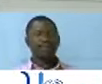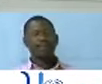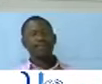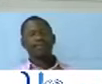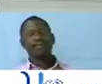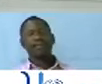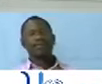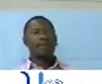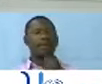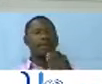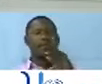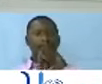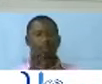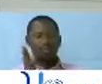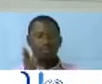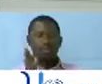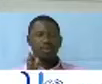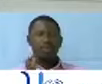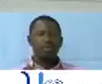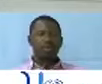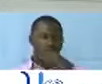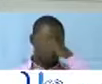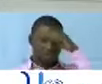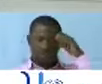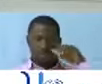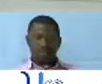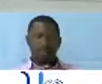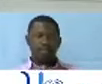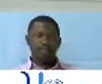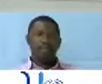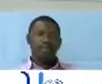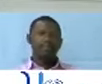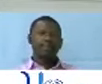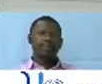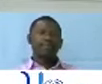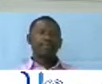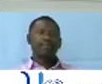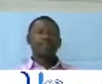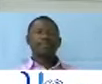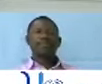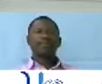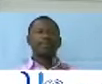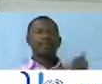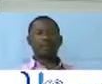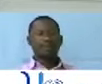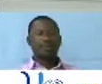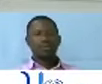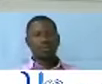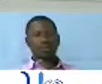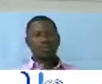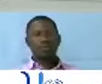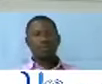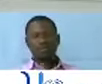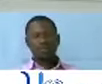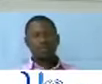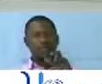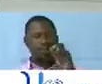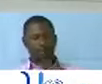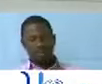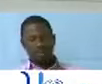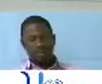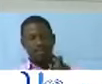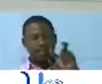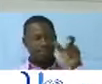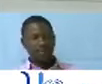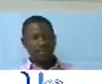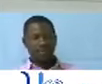and a program officer ak ko xamné ni program officer la and also a rapporteur ak ko xamné ni dañu bind xati bata